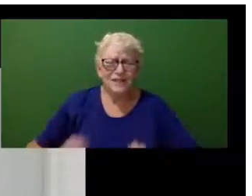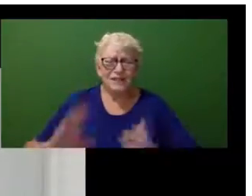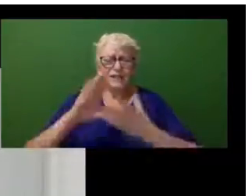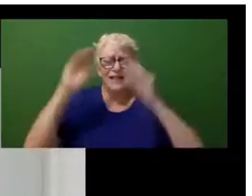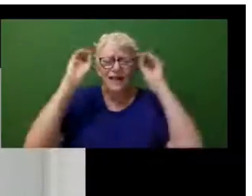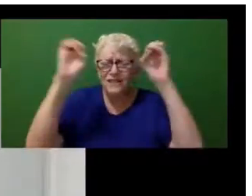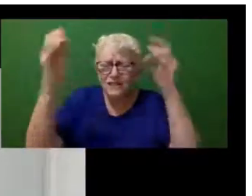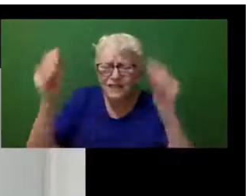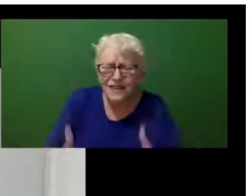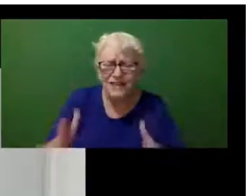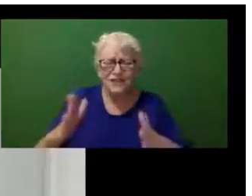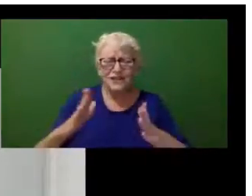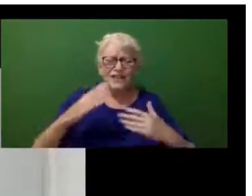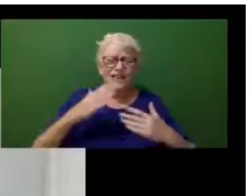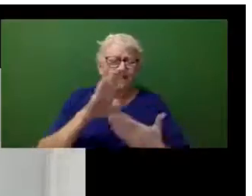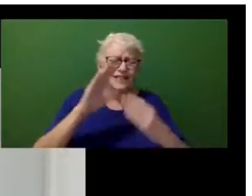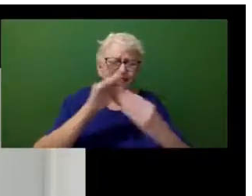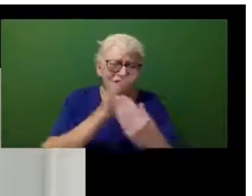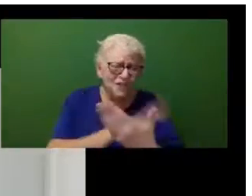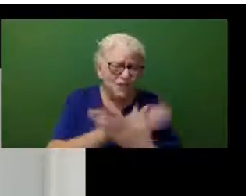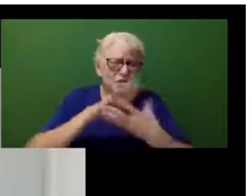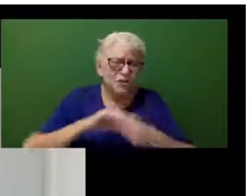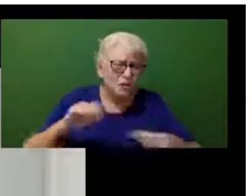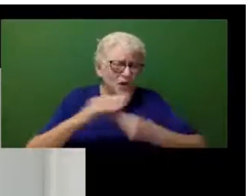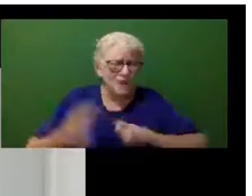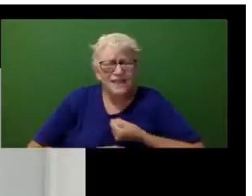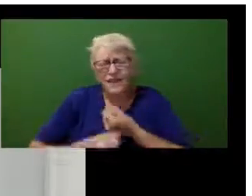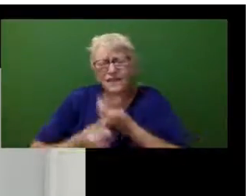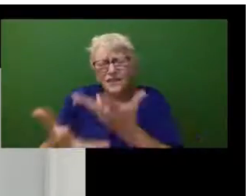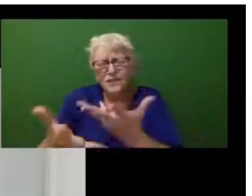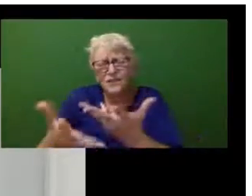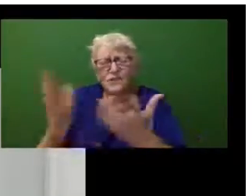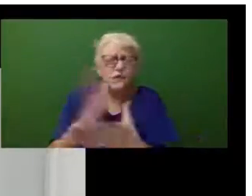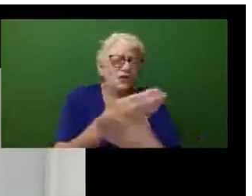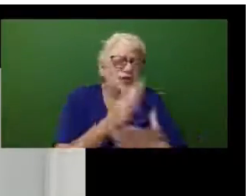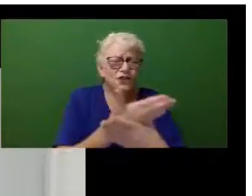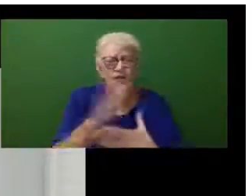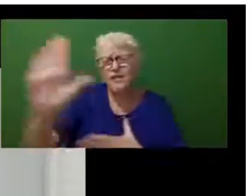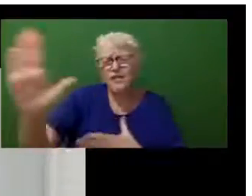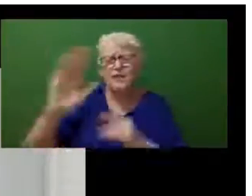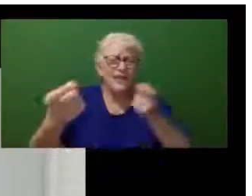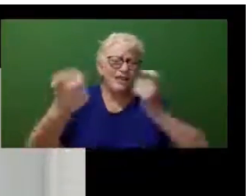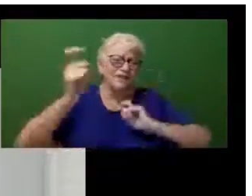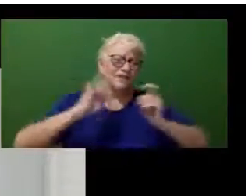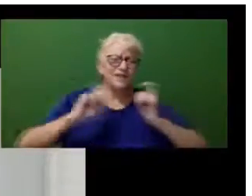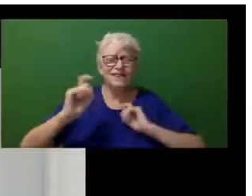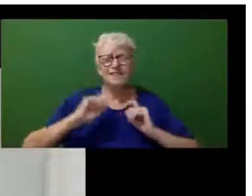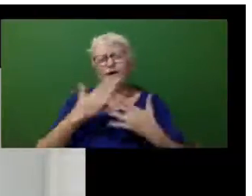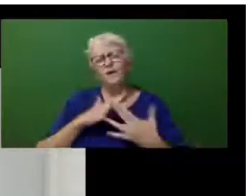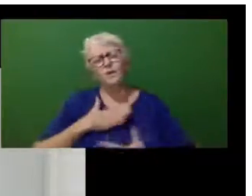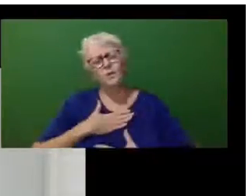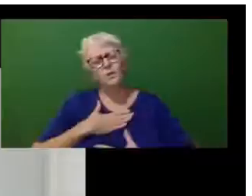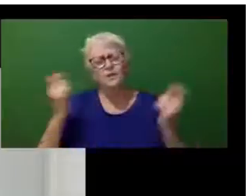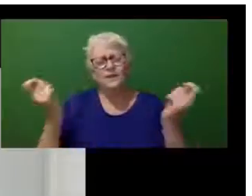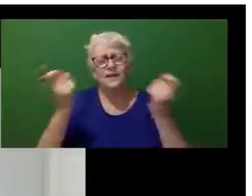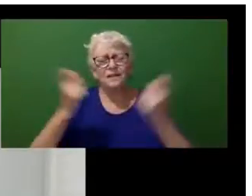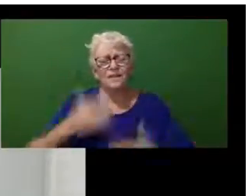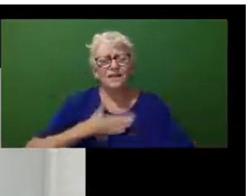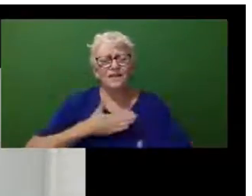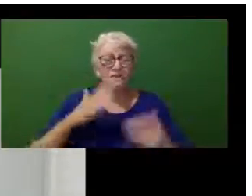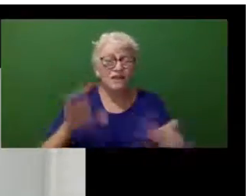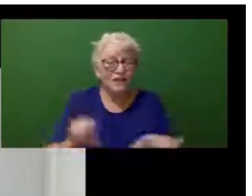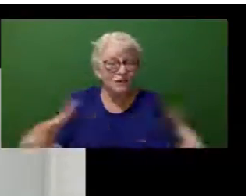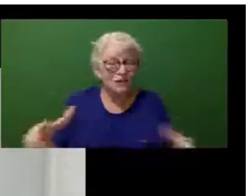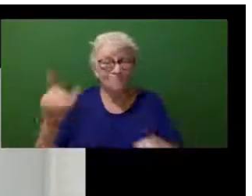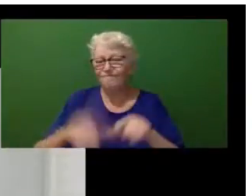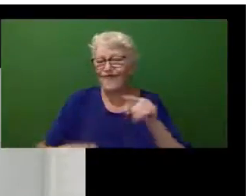and educators, storytellers and teachers who shared their gifts with us as we celebrate Simchat Torah. We can't all